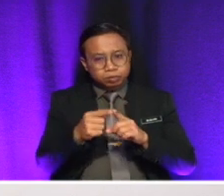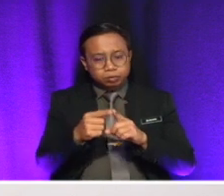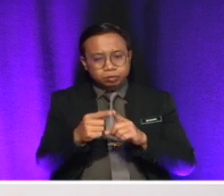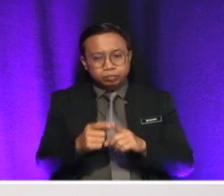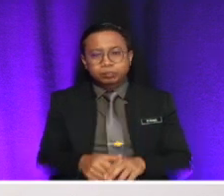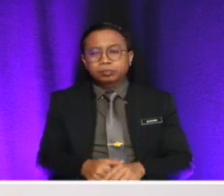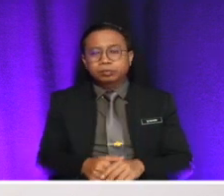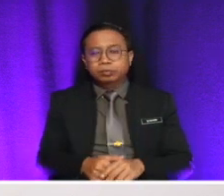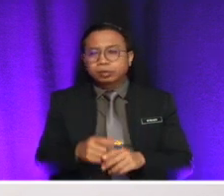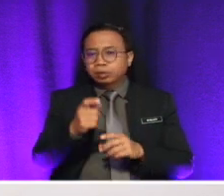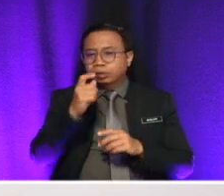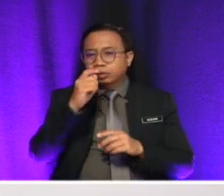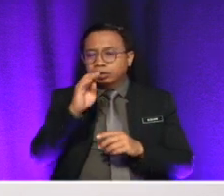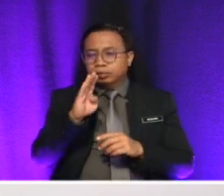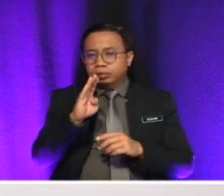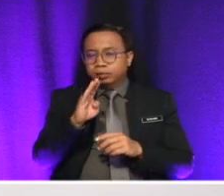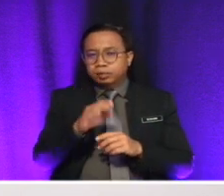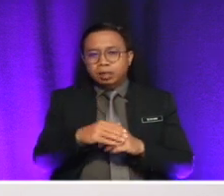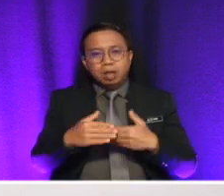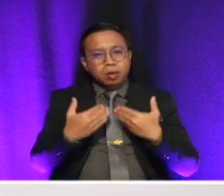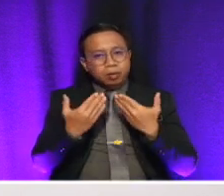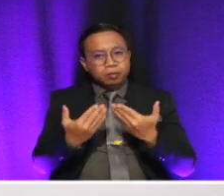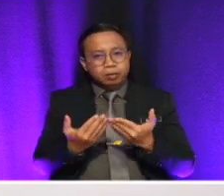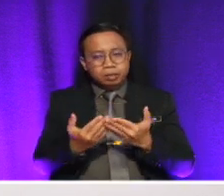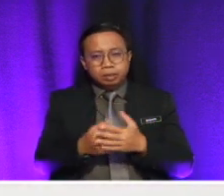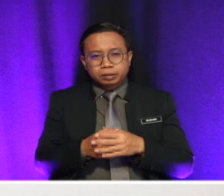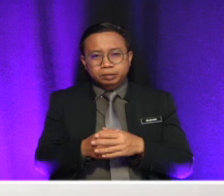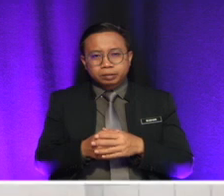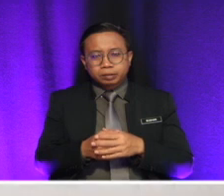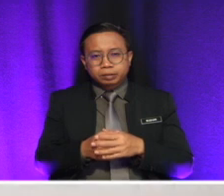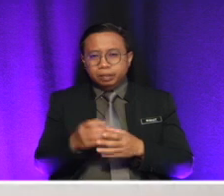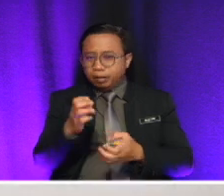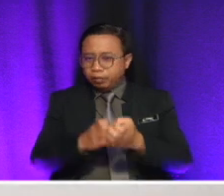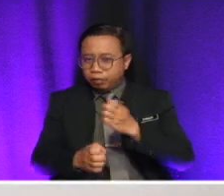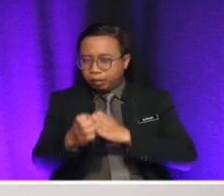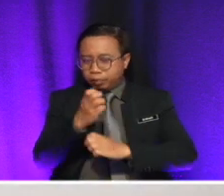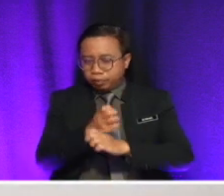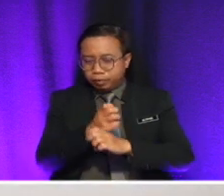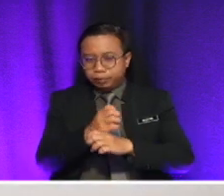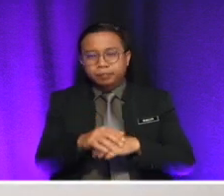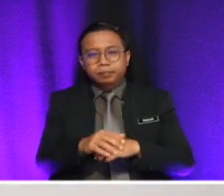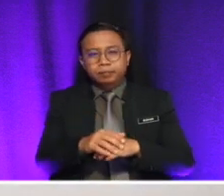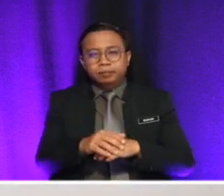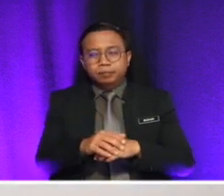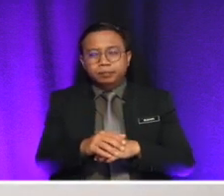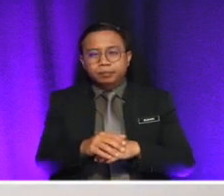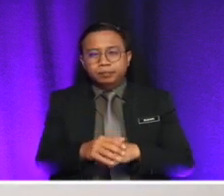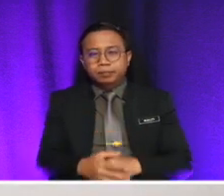dangerous. So the answer would be these, however, are harmful to the environment and kill nearly 2 million people a